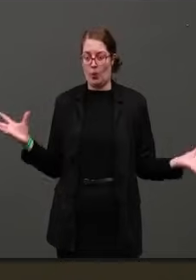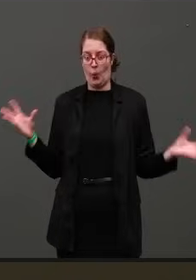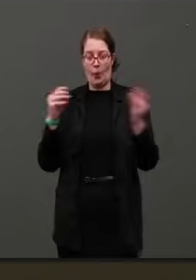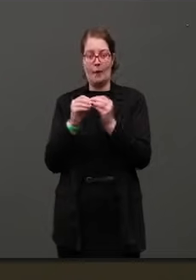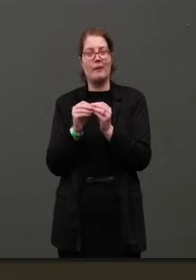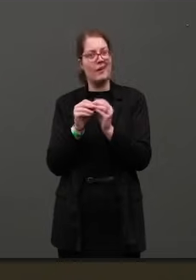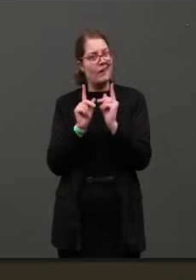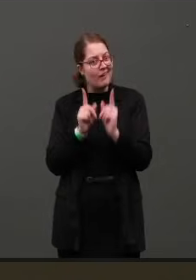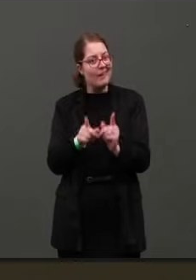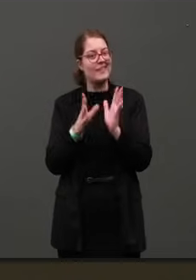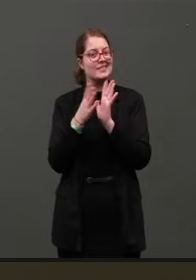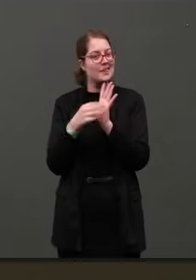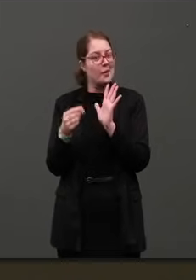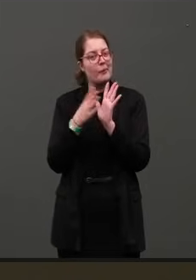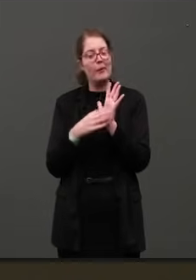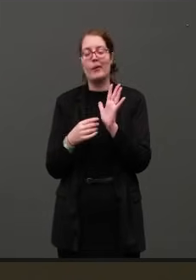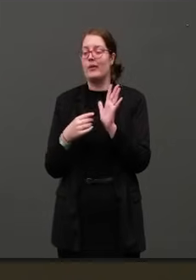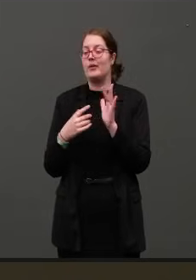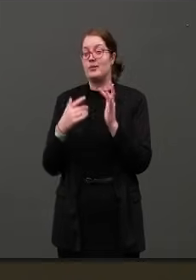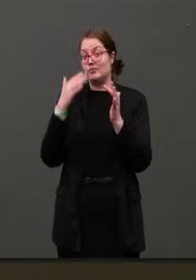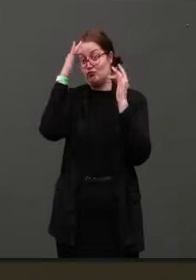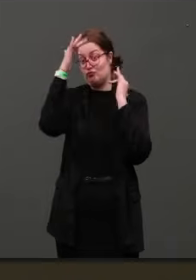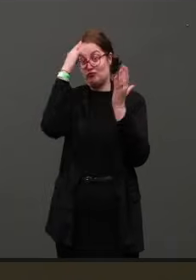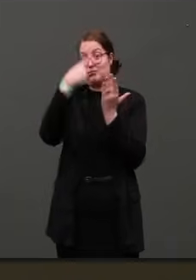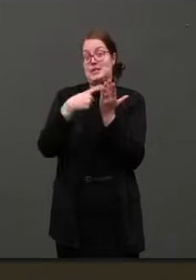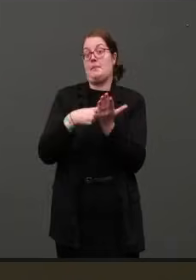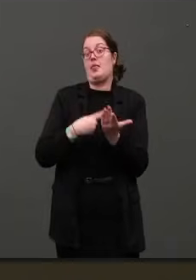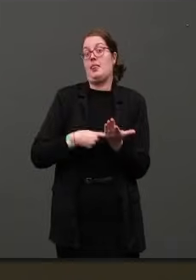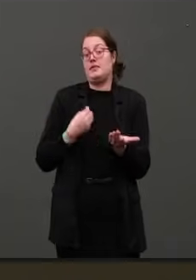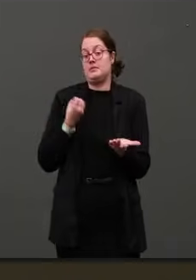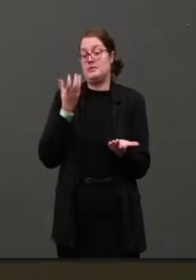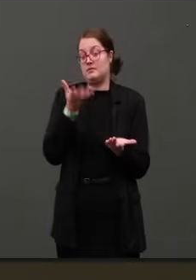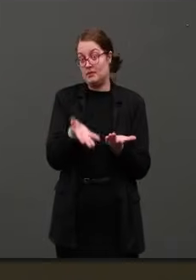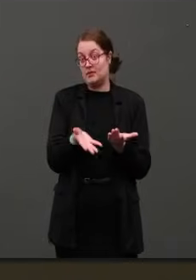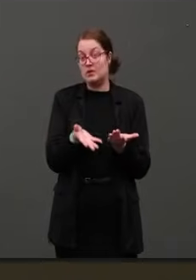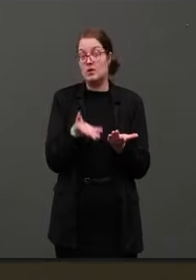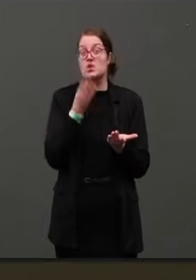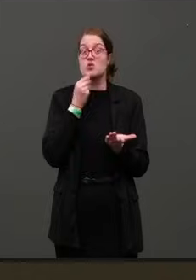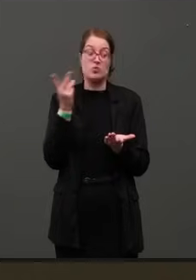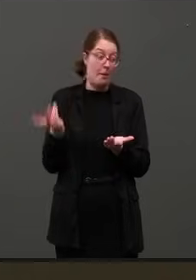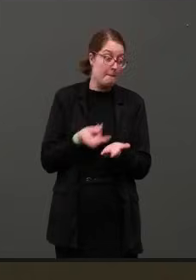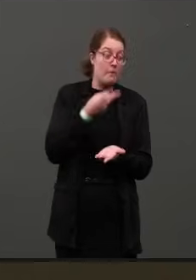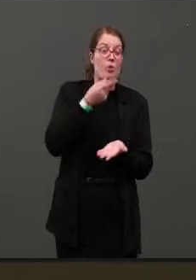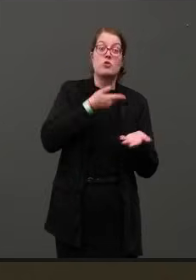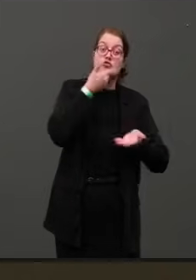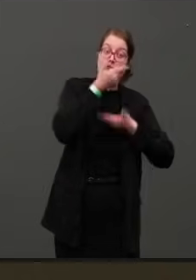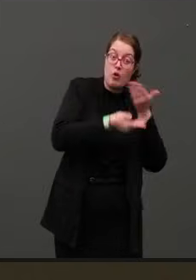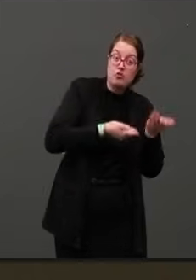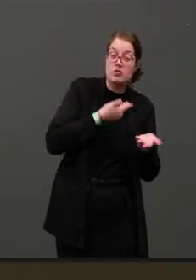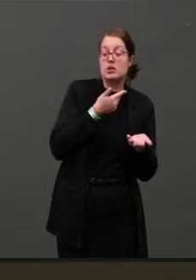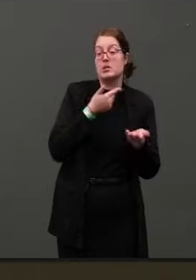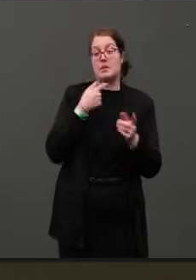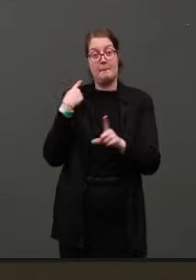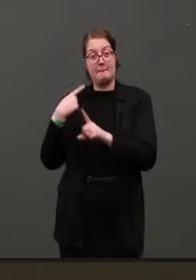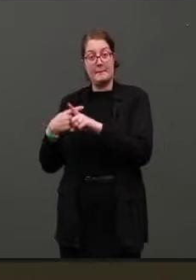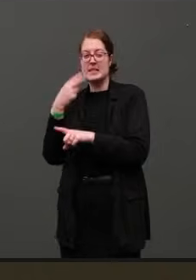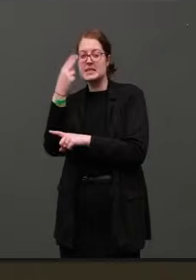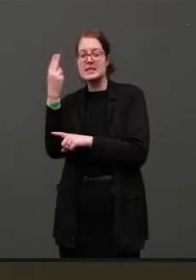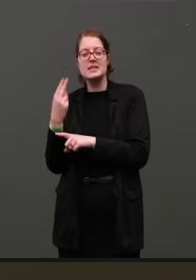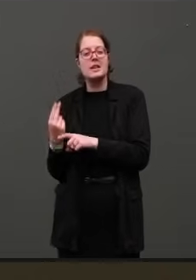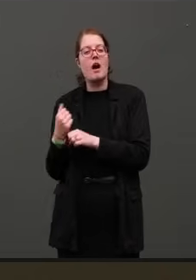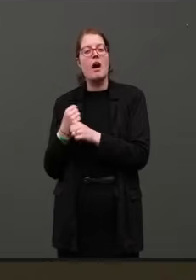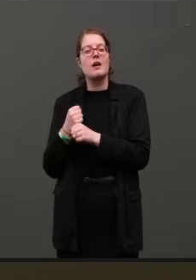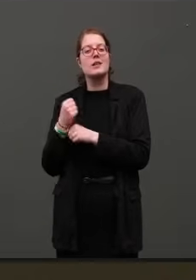the principles that I'm going to explain here were used both to write the story in that book and to design the game mechanics that drive